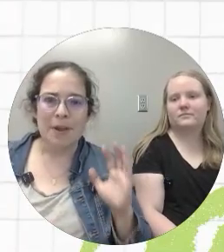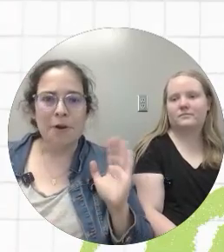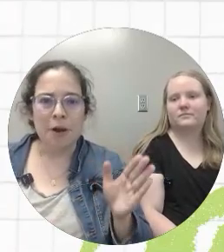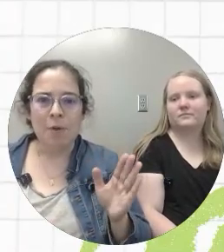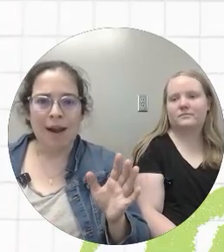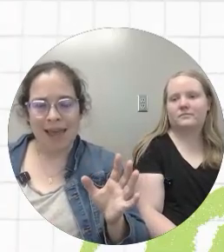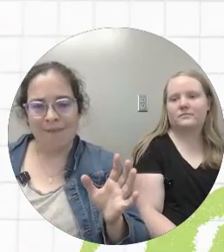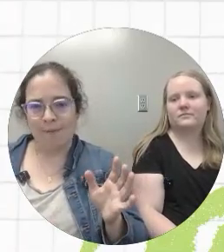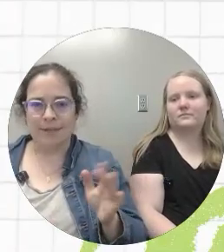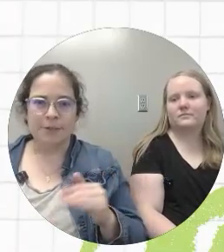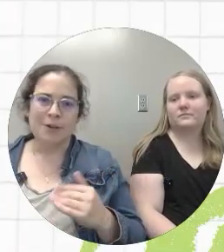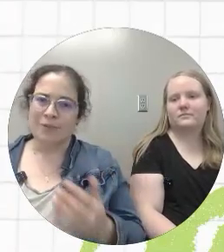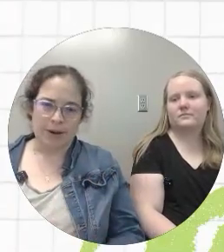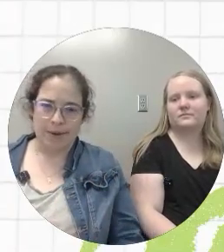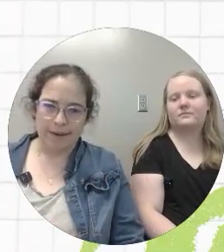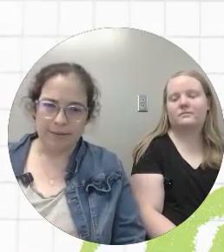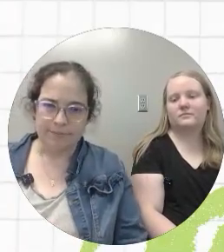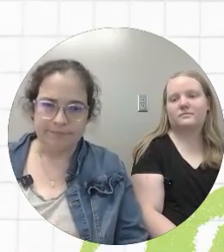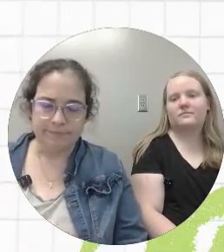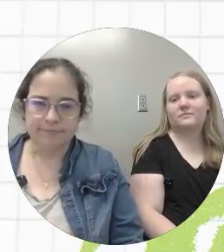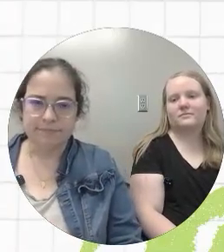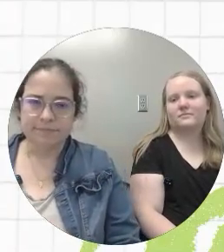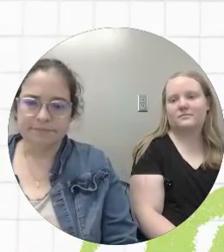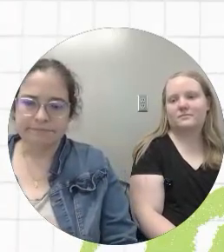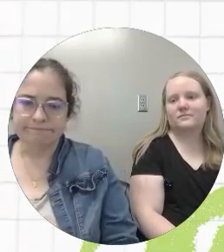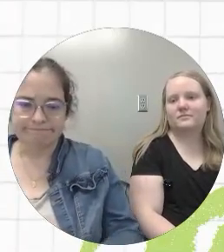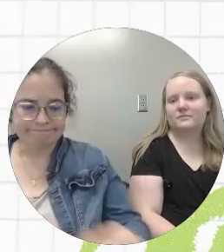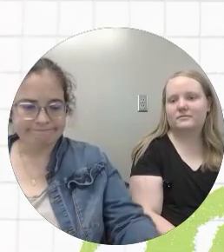minutes, but you're going to want to have it ready so you don't have to worry about it.